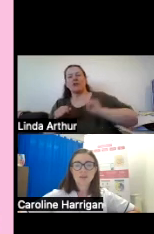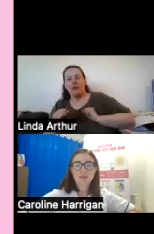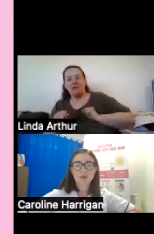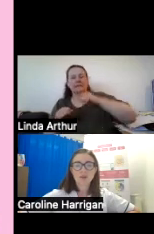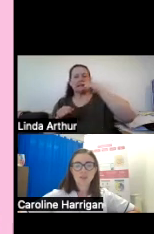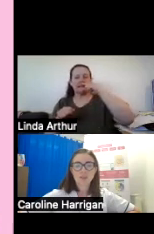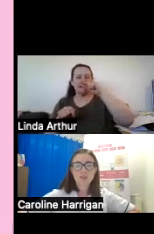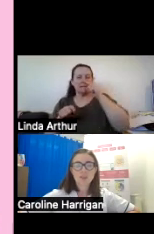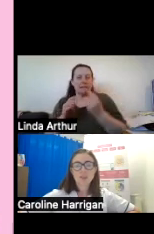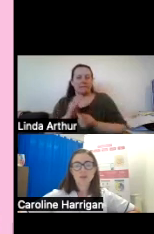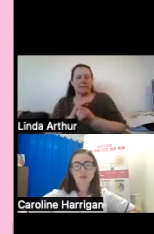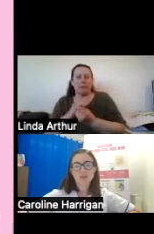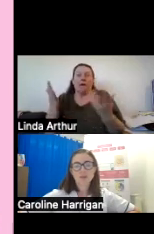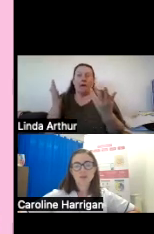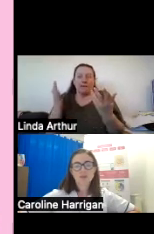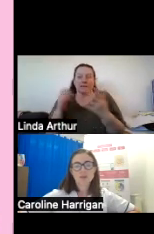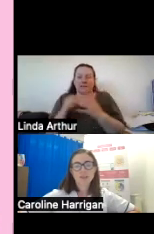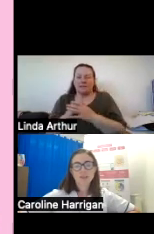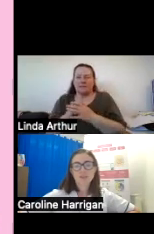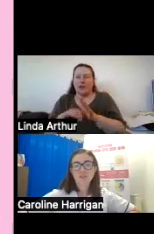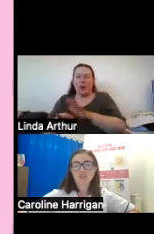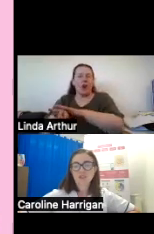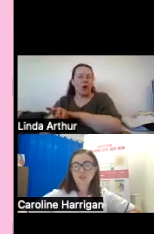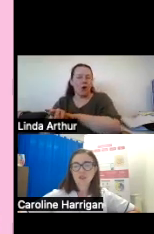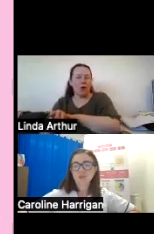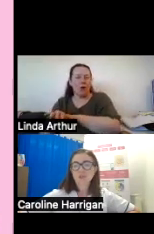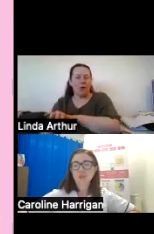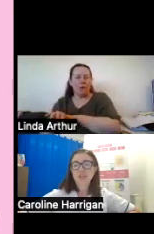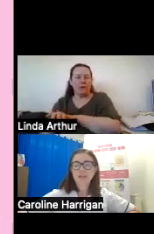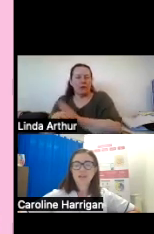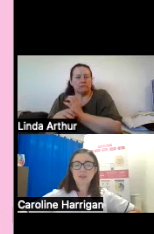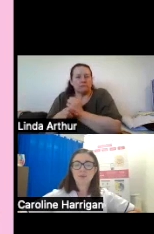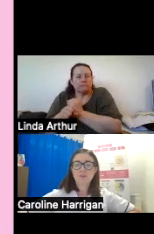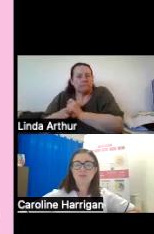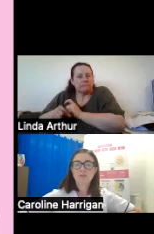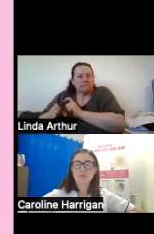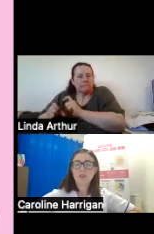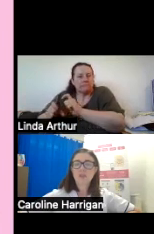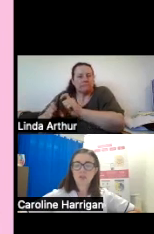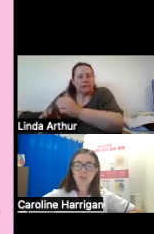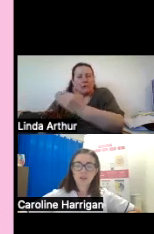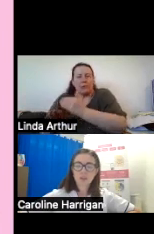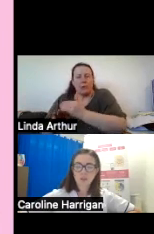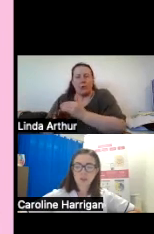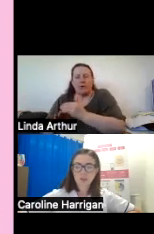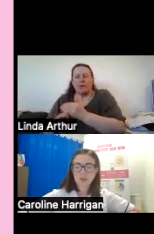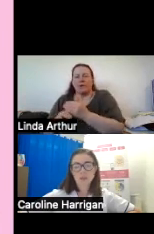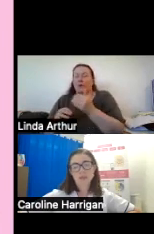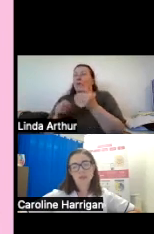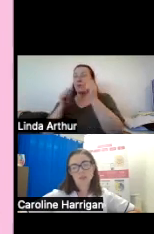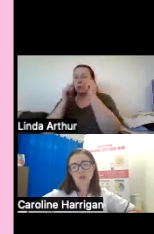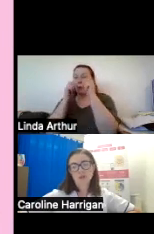something happened to you all of a sudden. Your long ones more is like your endurance muscles. So you need them to work from as soon as you get up in the